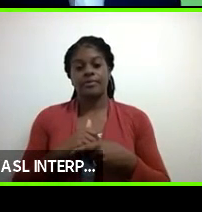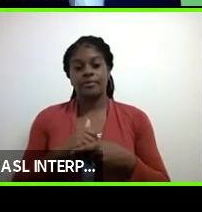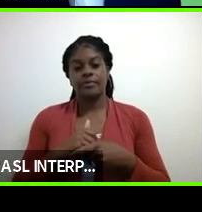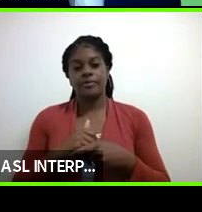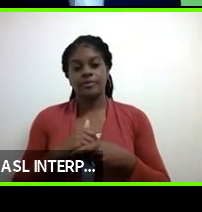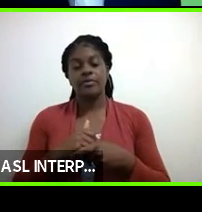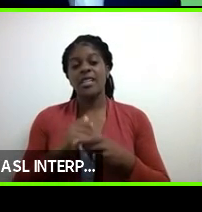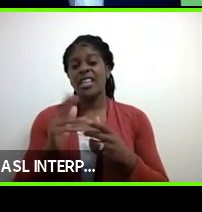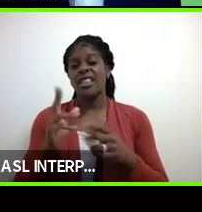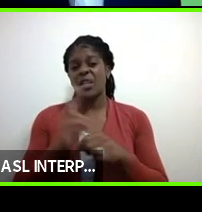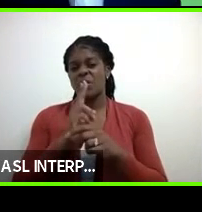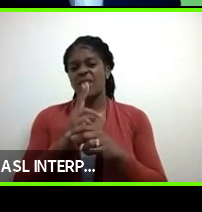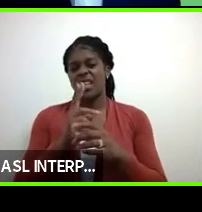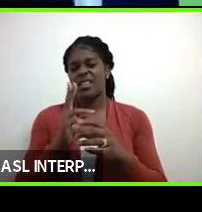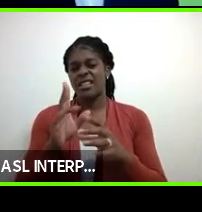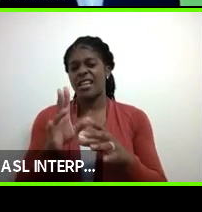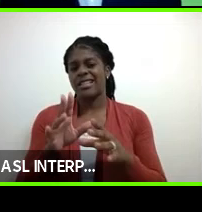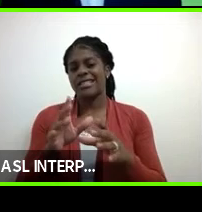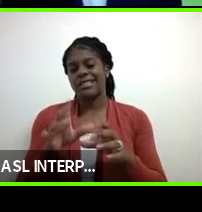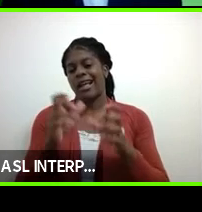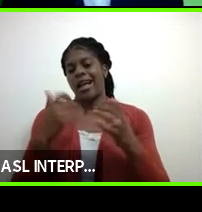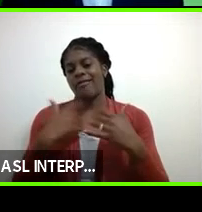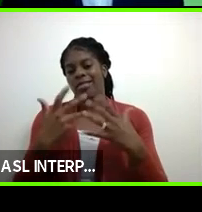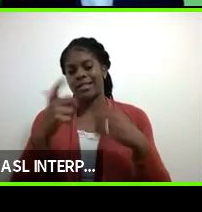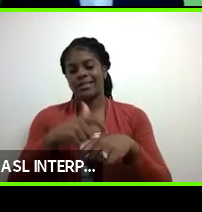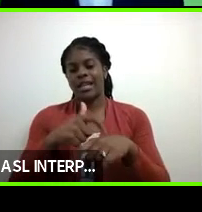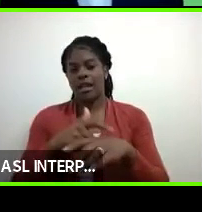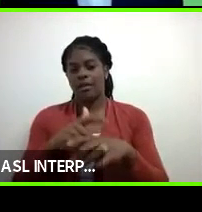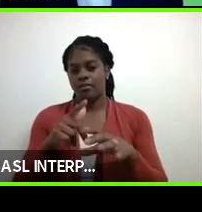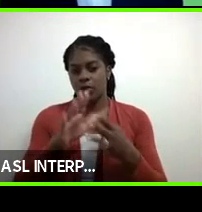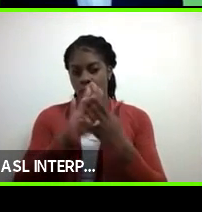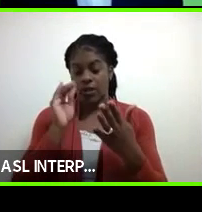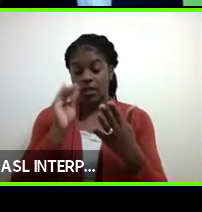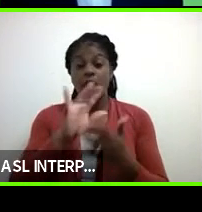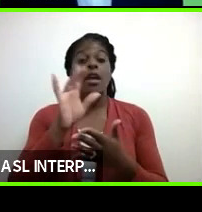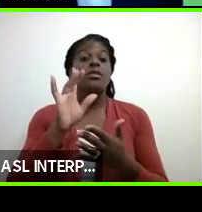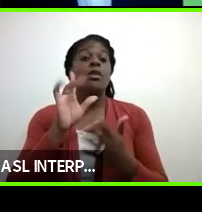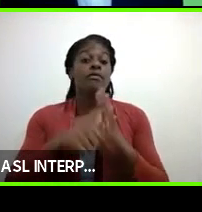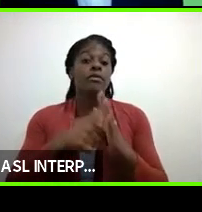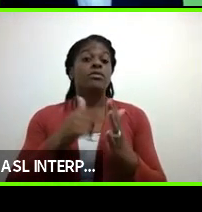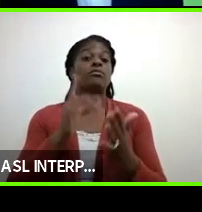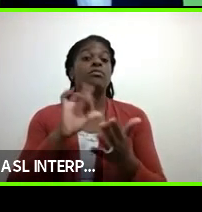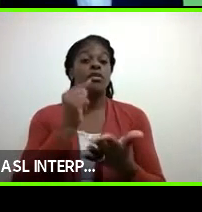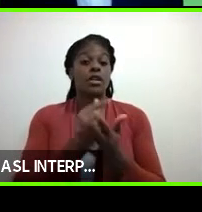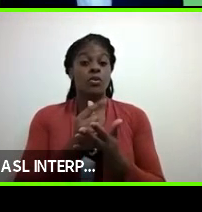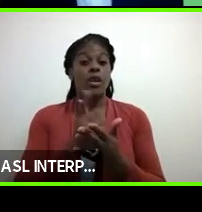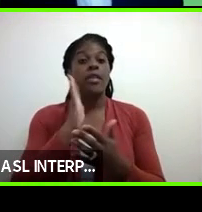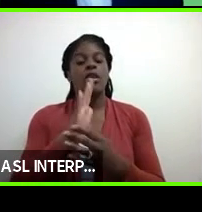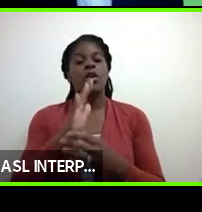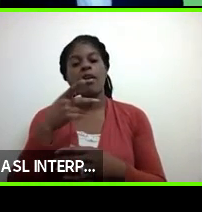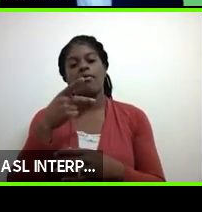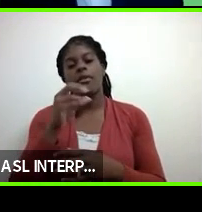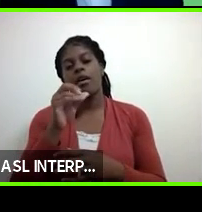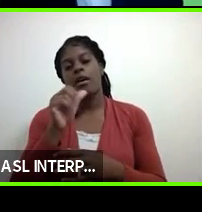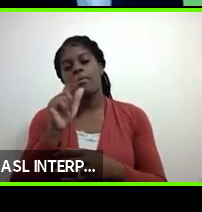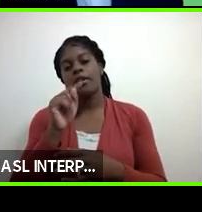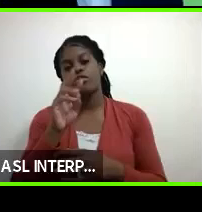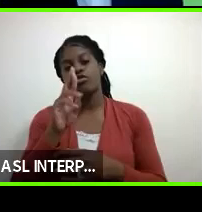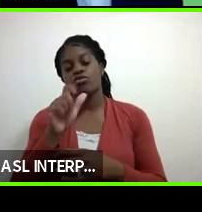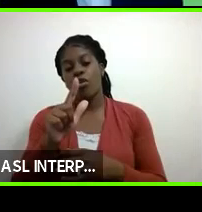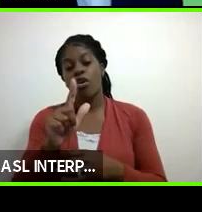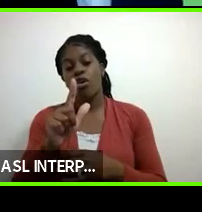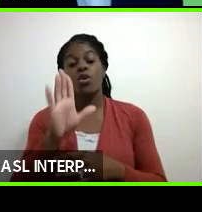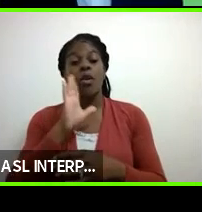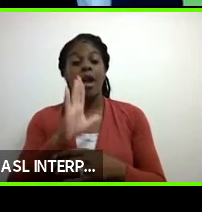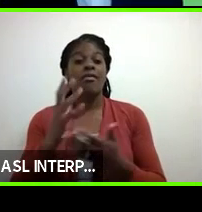doing that. After they've graduated police academy and we are on patrol for a little while, we have opportunity to go